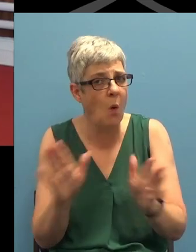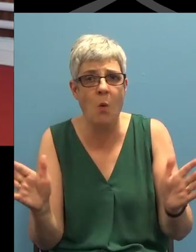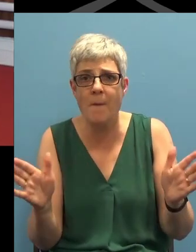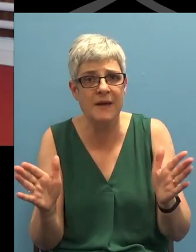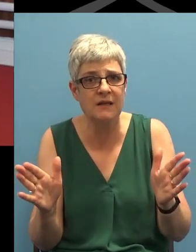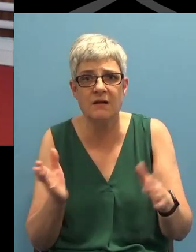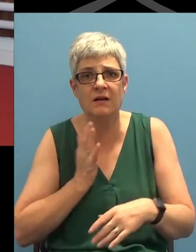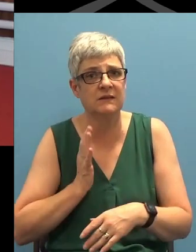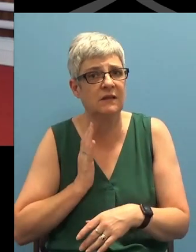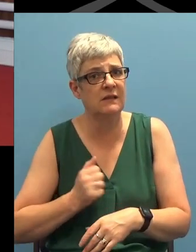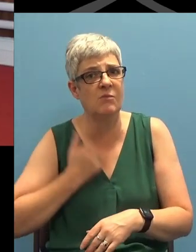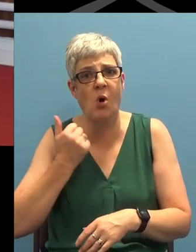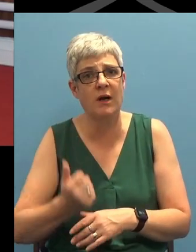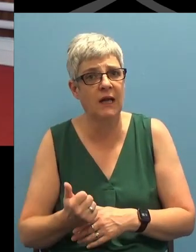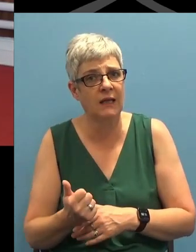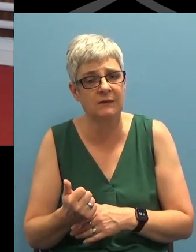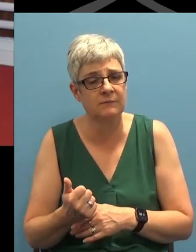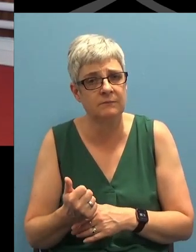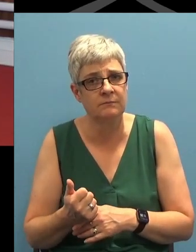mornings.